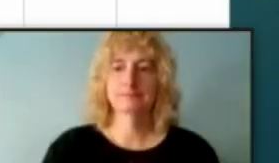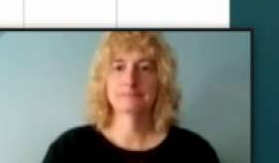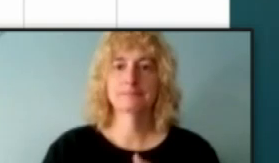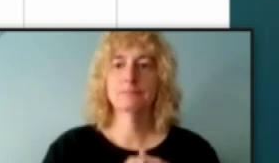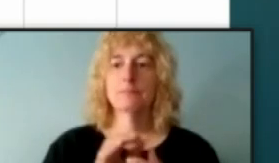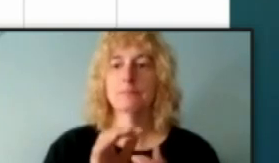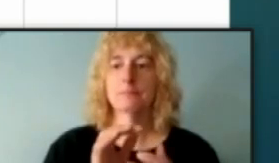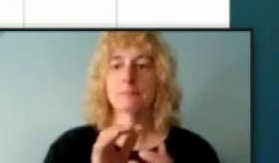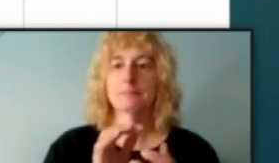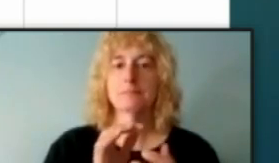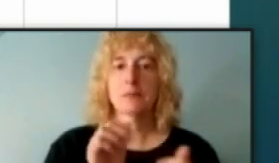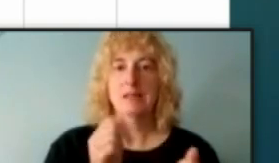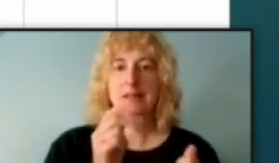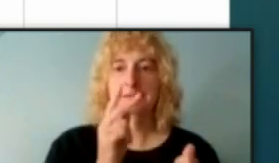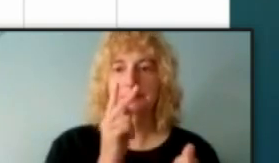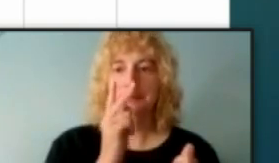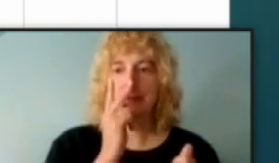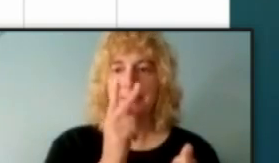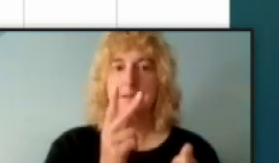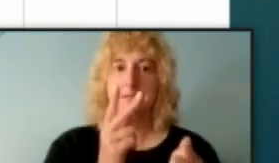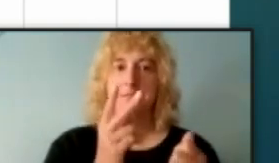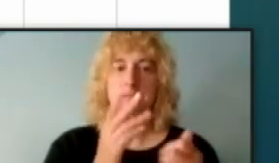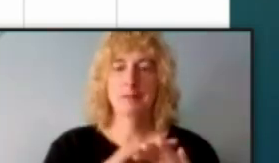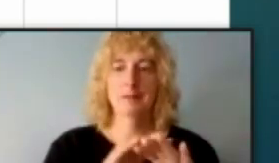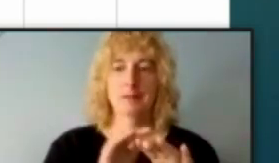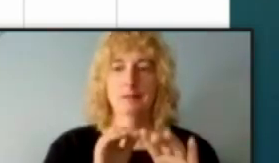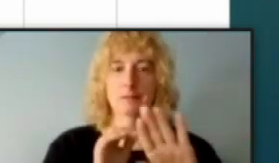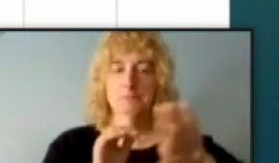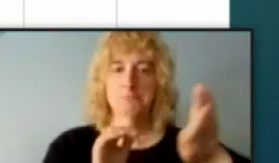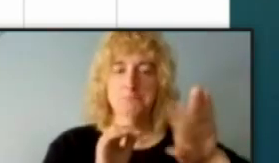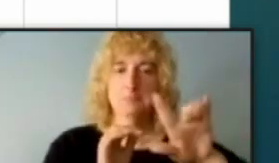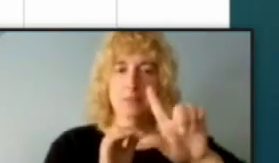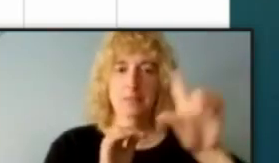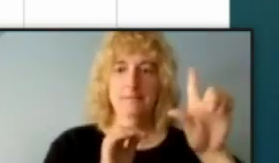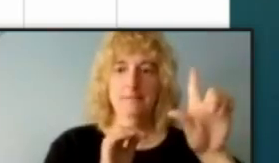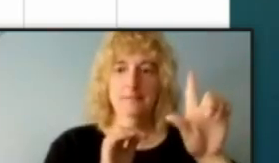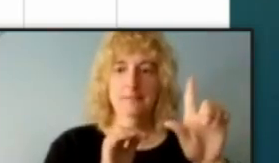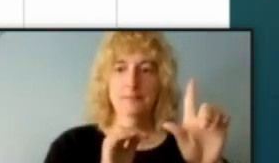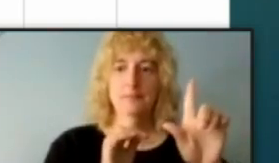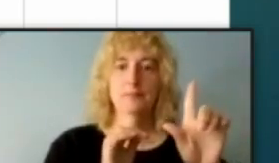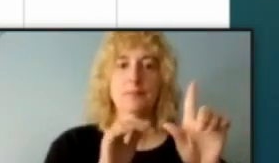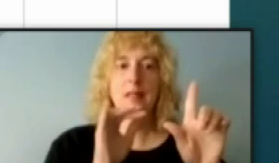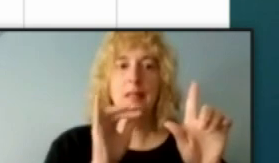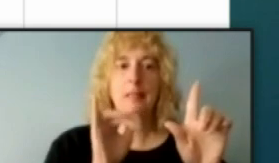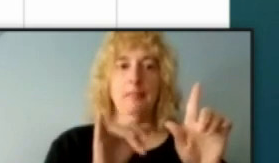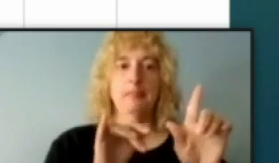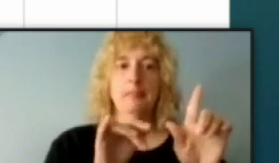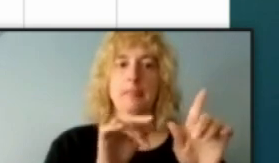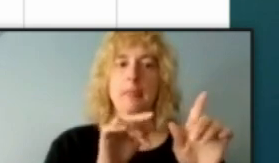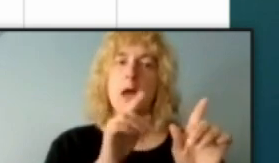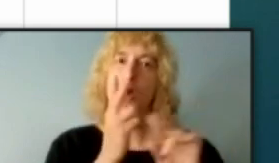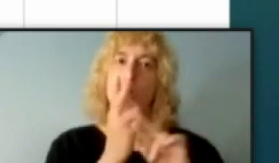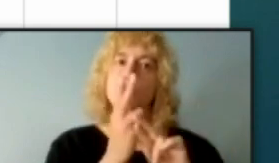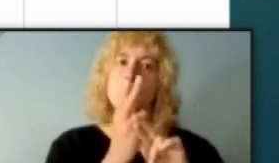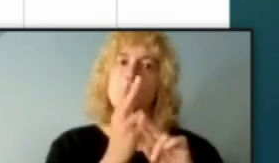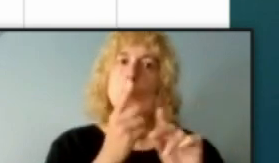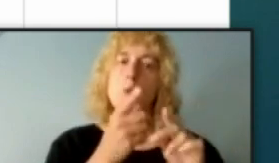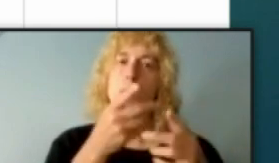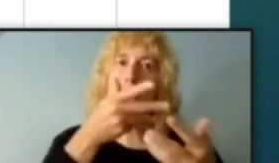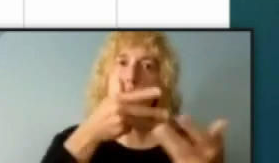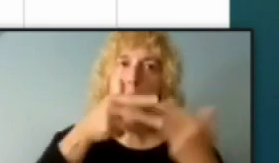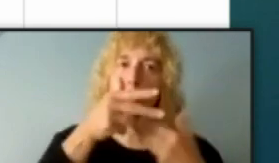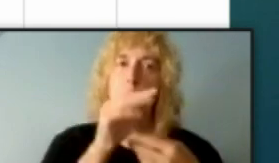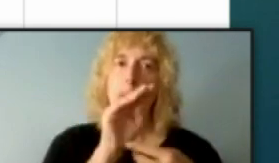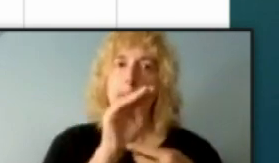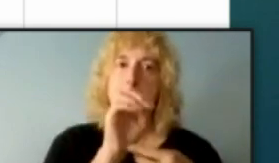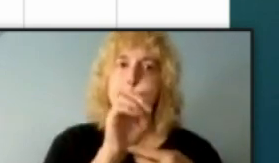And so you can see on the screen here on the left side, one of the items on the 5 is I use social media and FaceTime to stay connected to